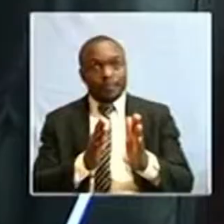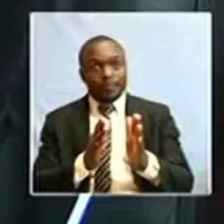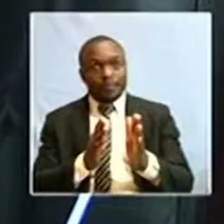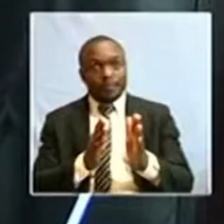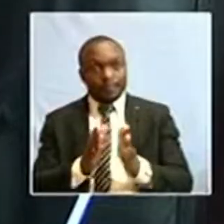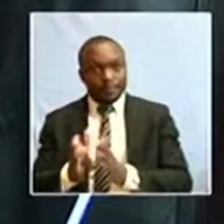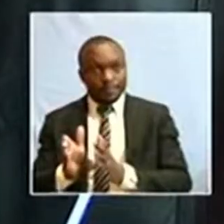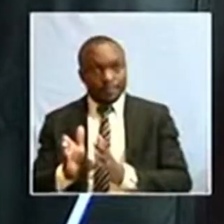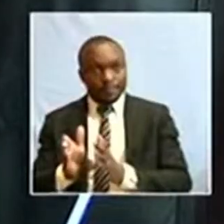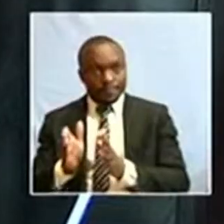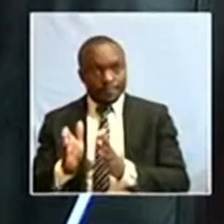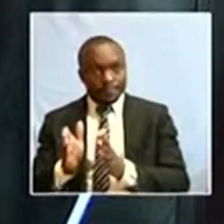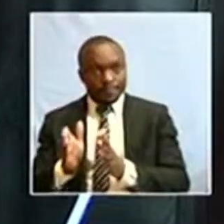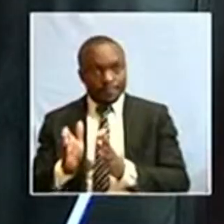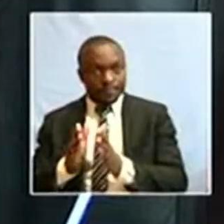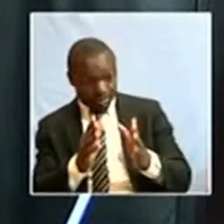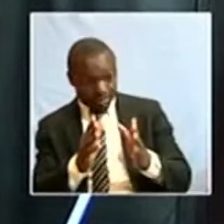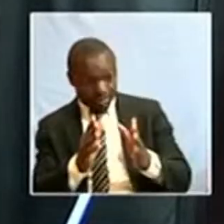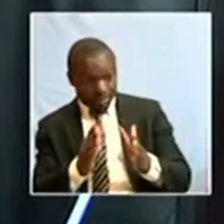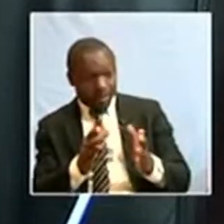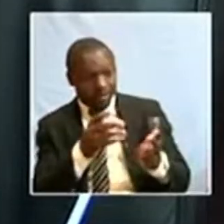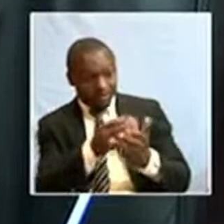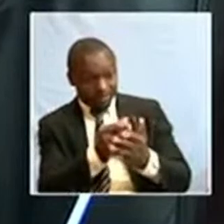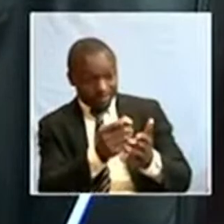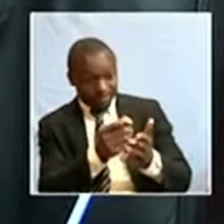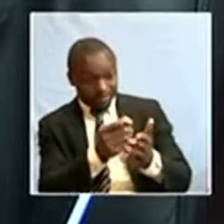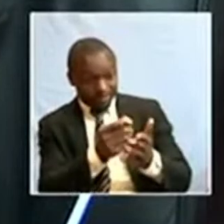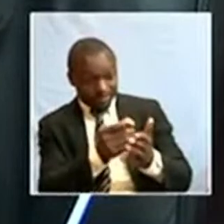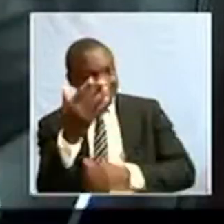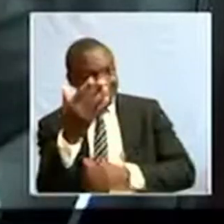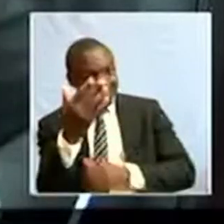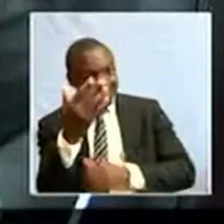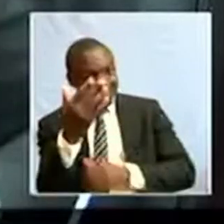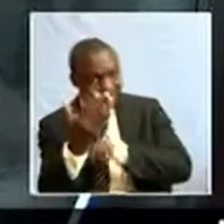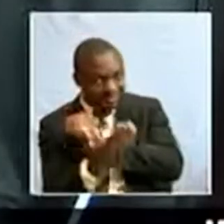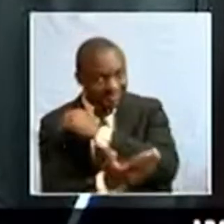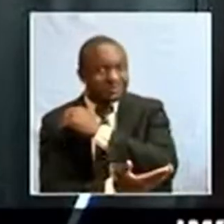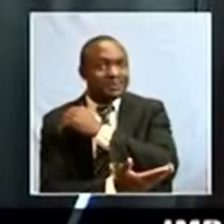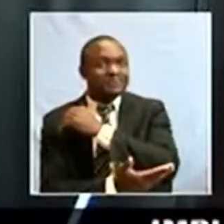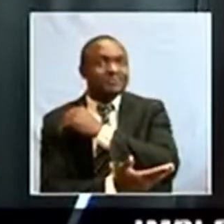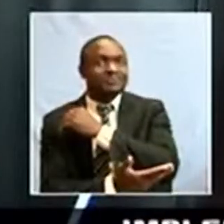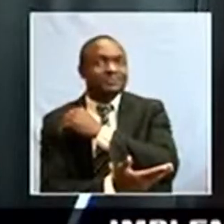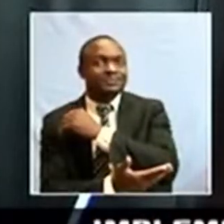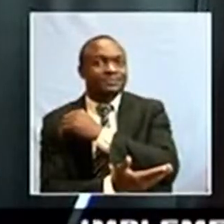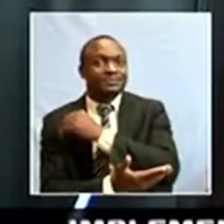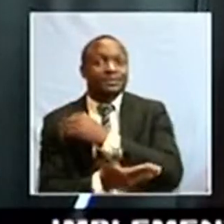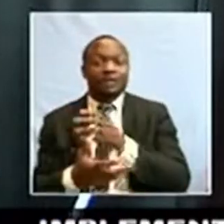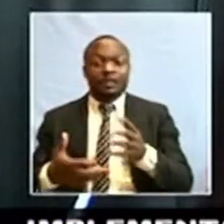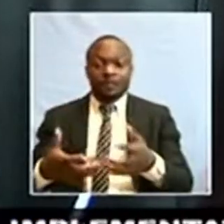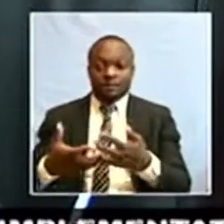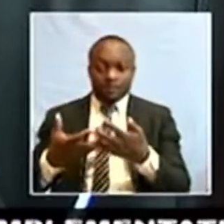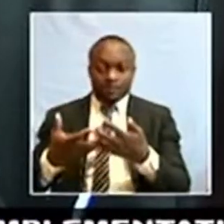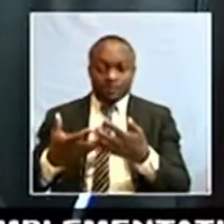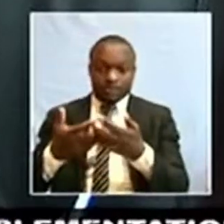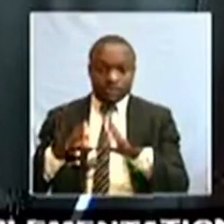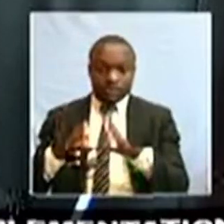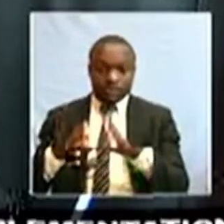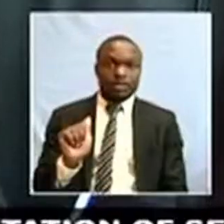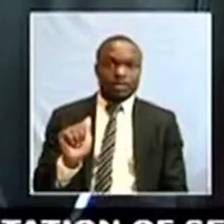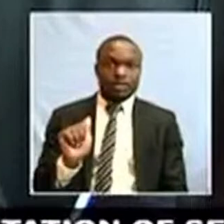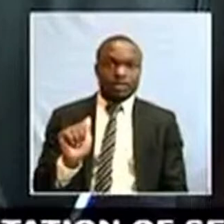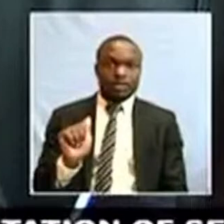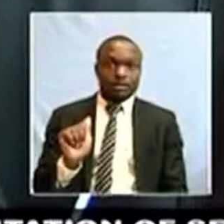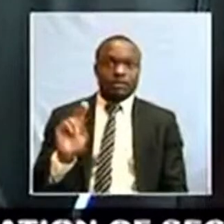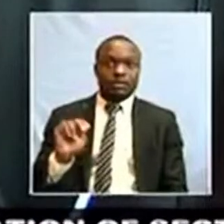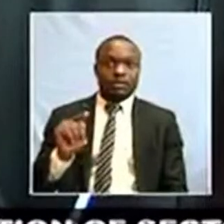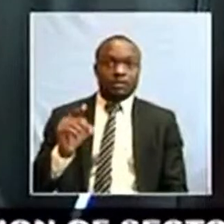And I believe the Director Finance. You are most welcome. Engineer Christopher Kambe,